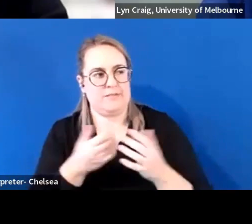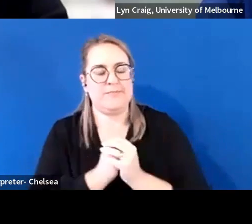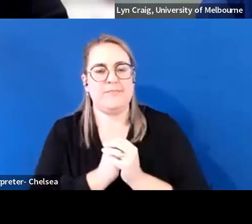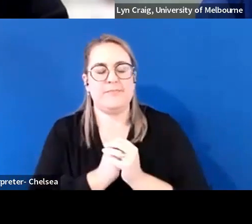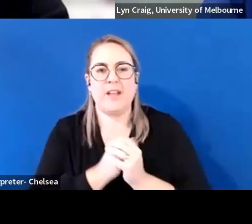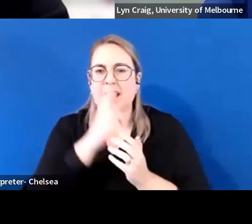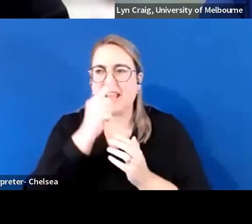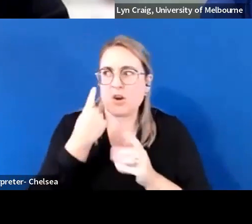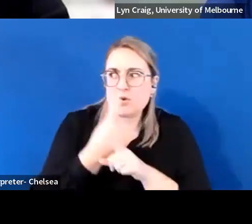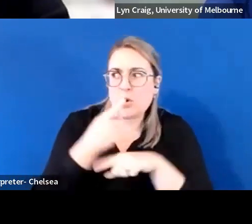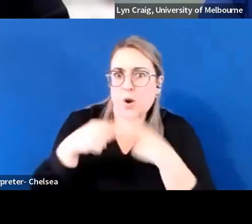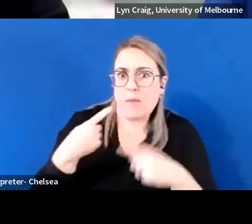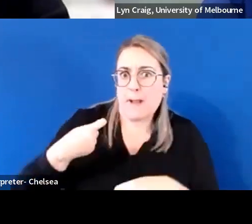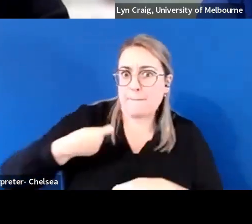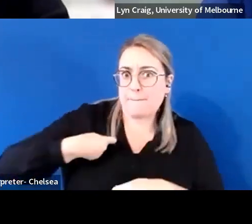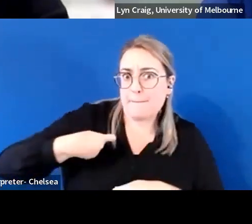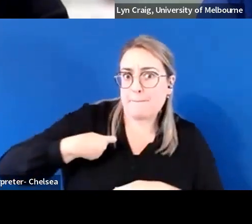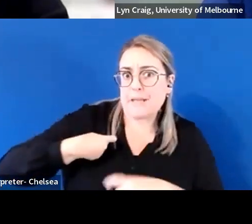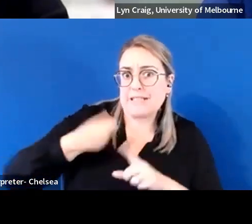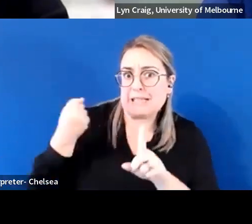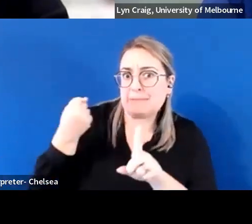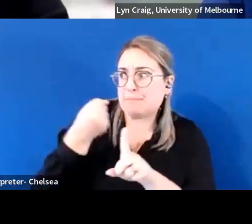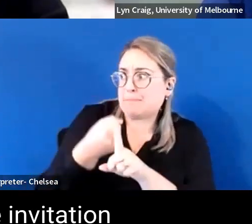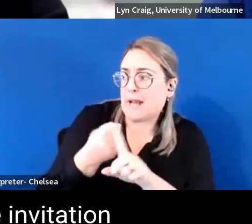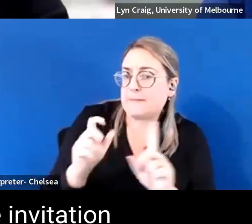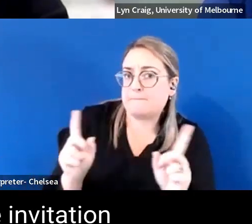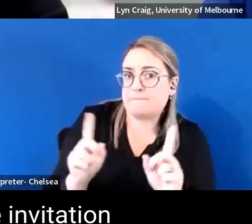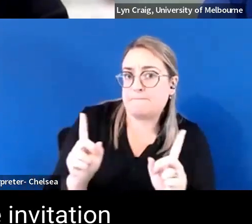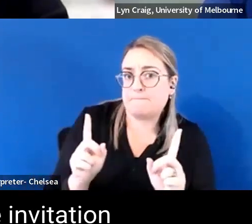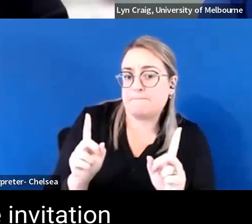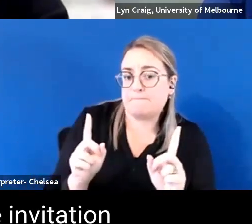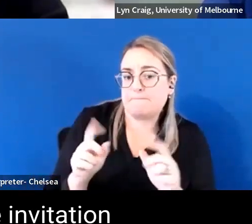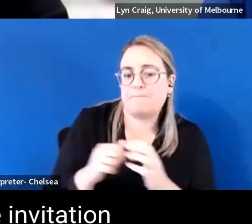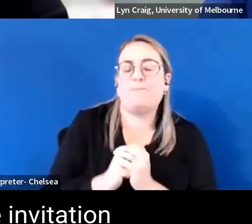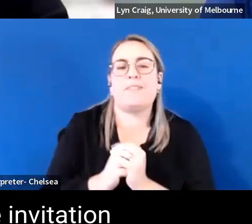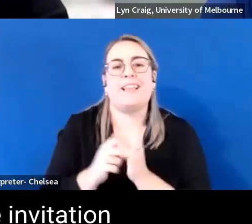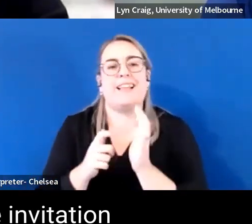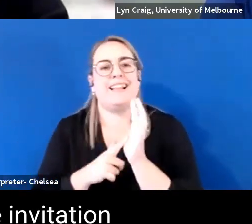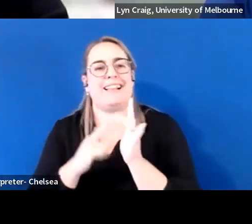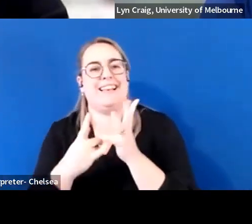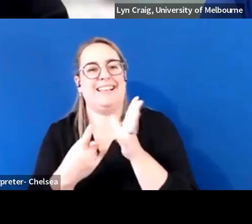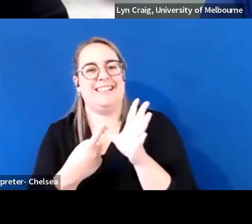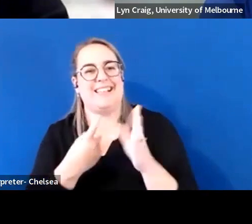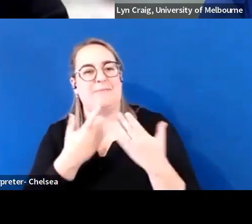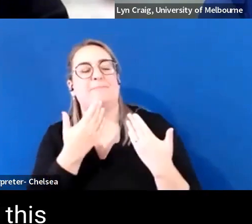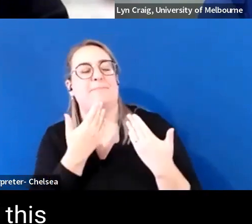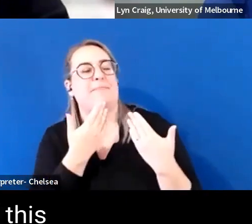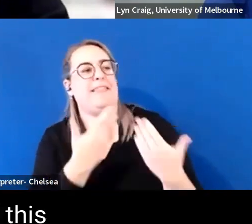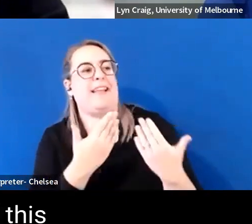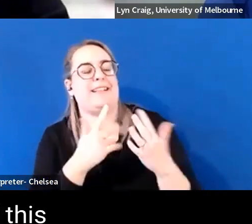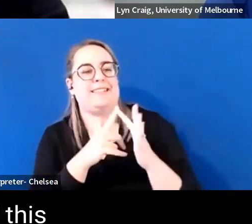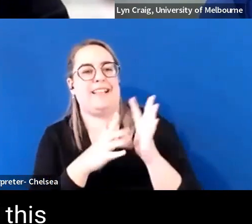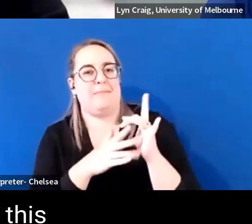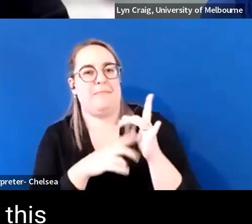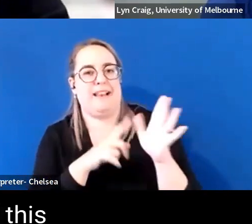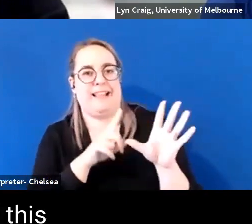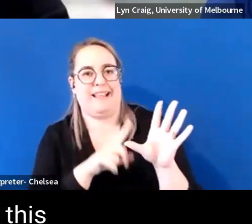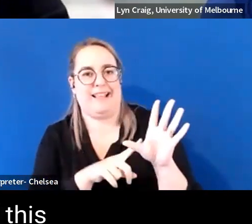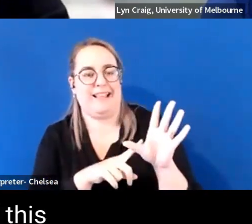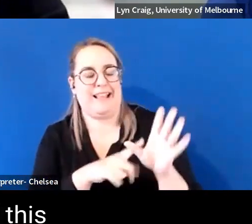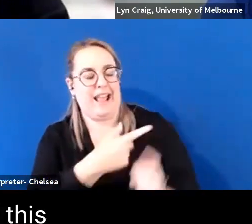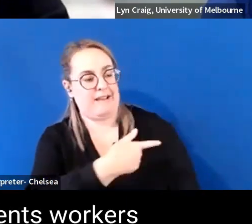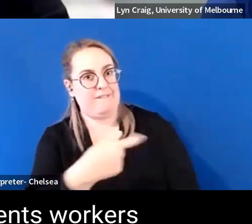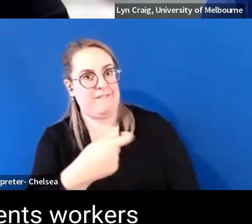members? Yeah, thanks, Emily, and thanks for the invitation to speak today, to be part of this really